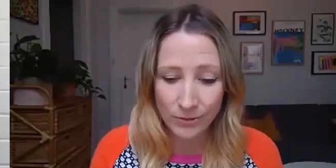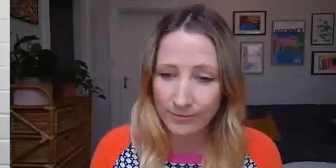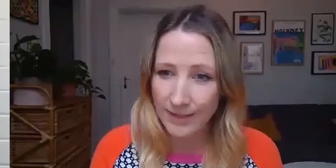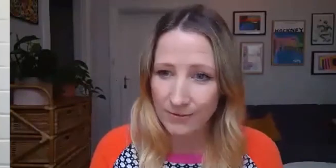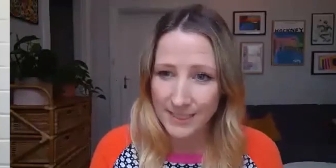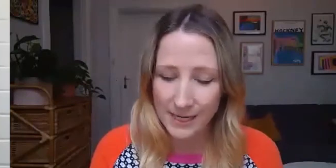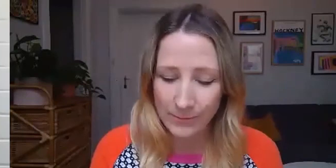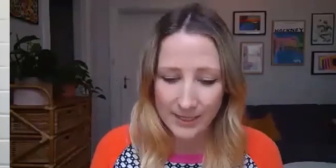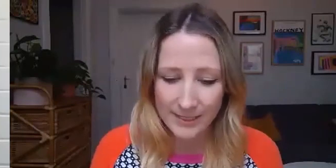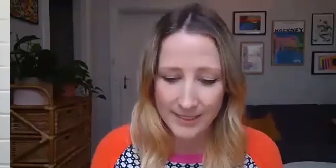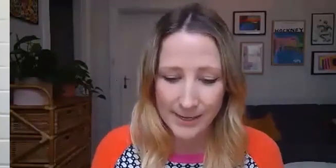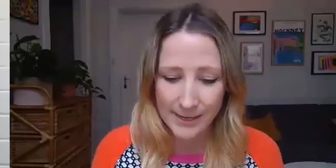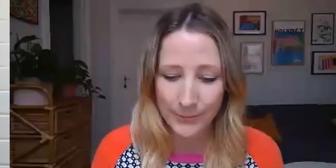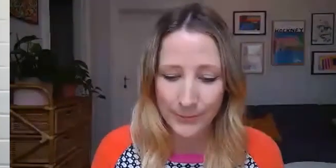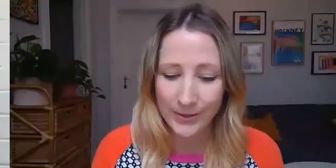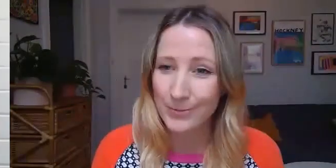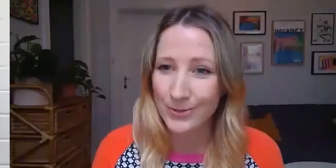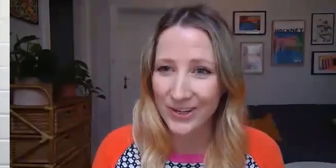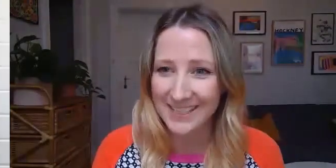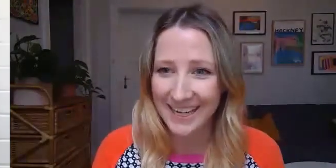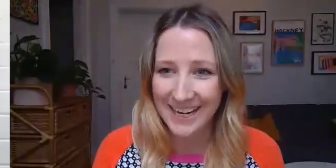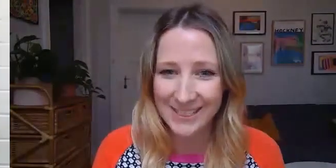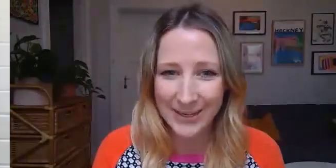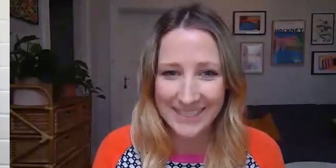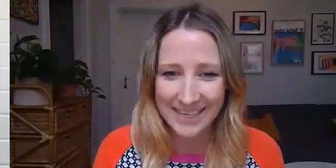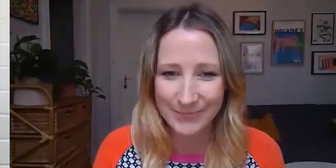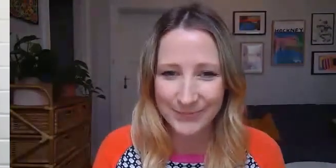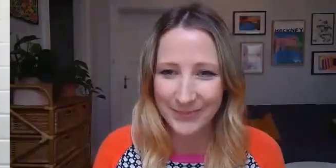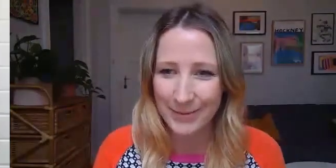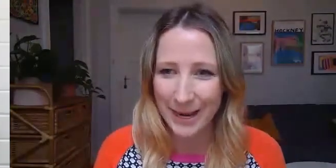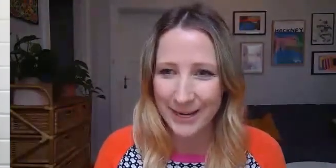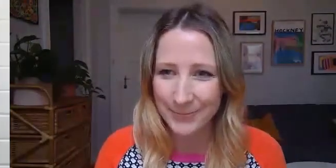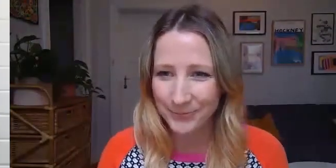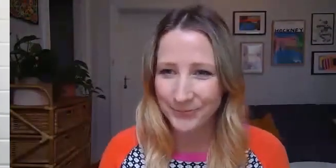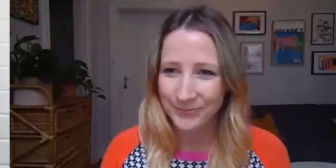you, and thank you for staying with us. We hope you'll join us again next Wednesday. Bye.